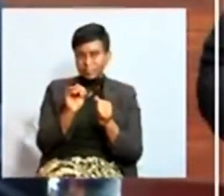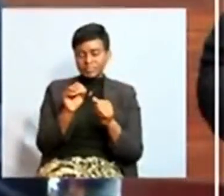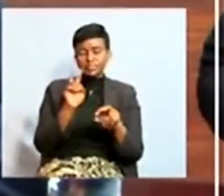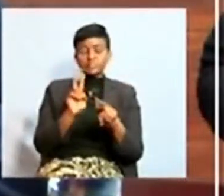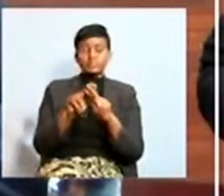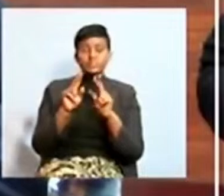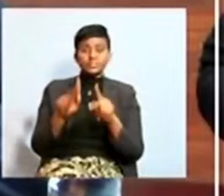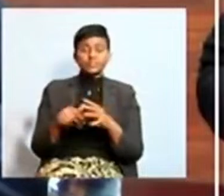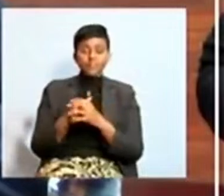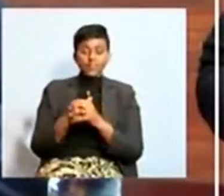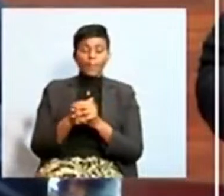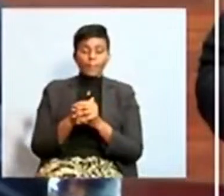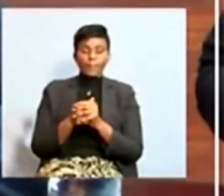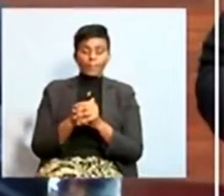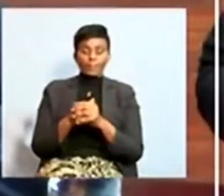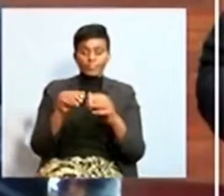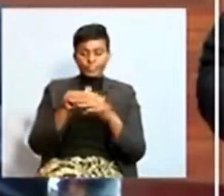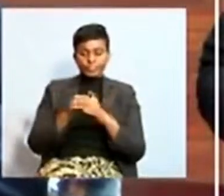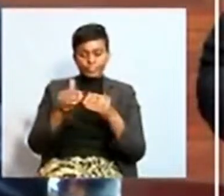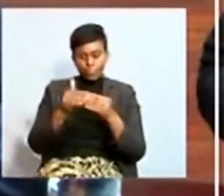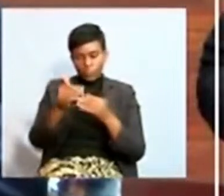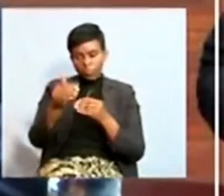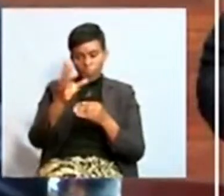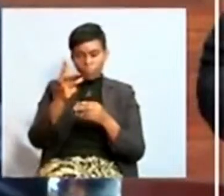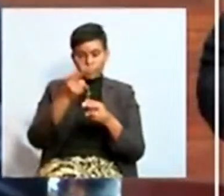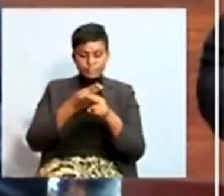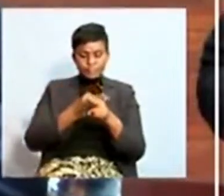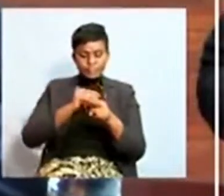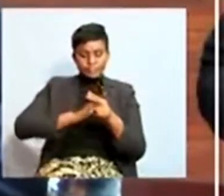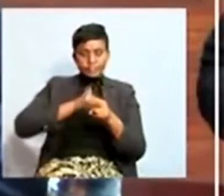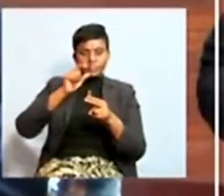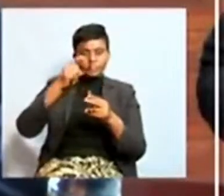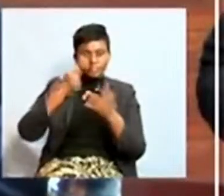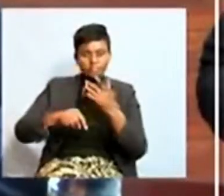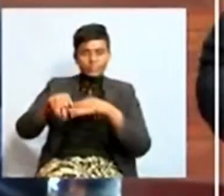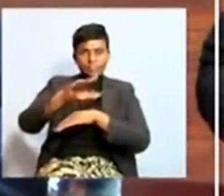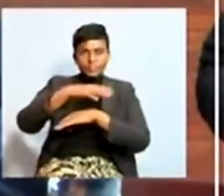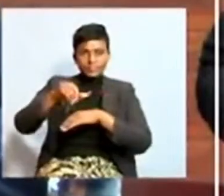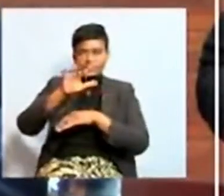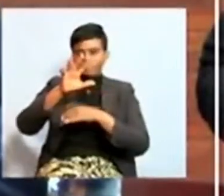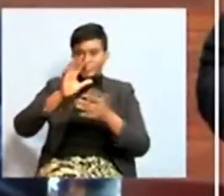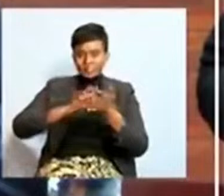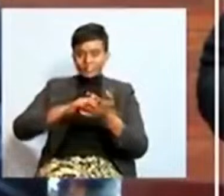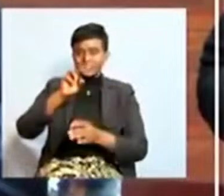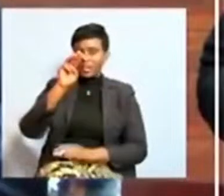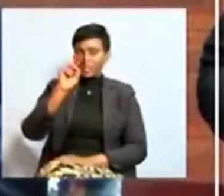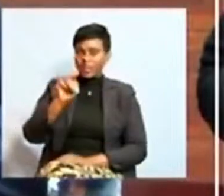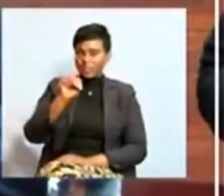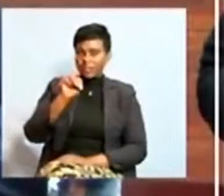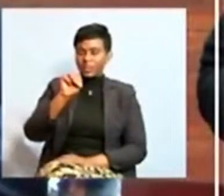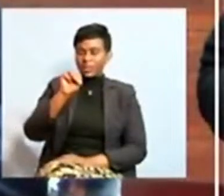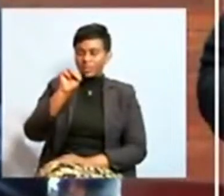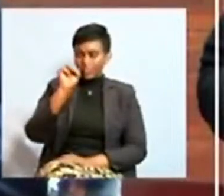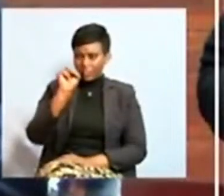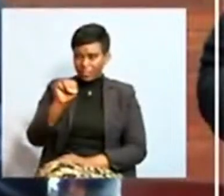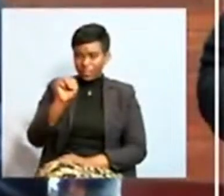Chair, in the next 6 years, we require in excess of 5,000 megawatts of